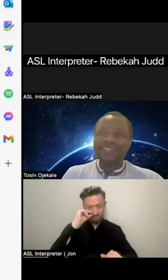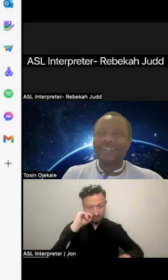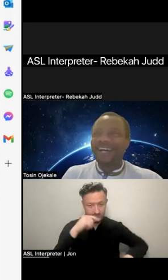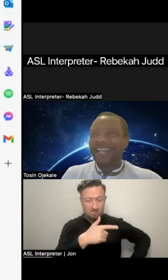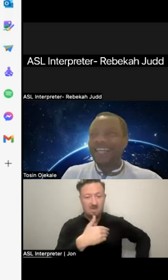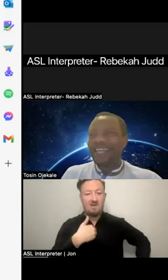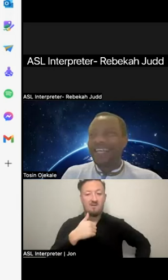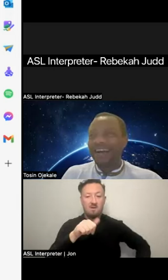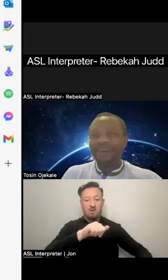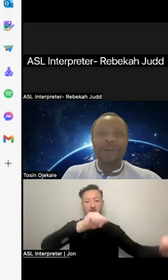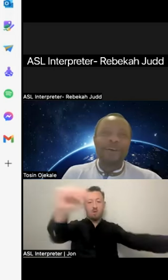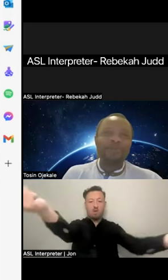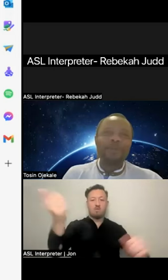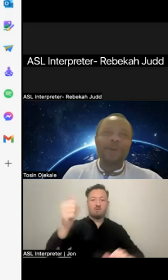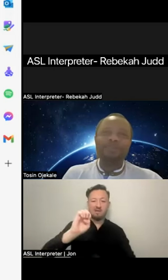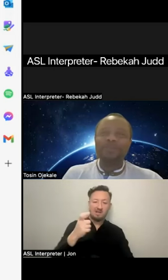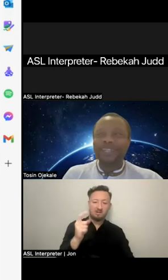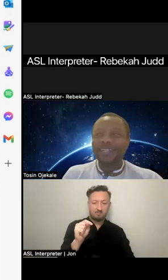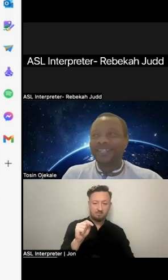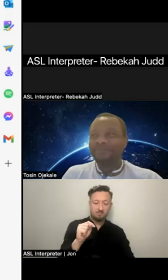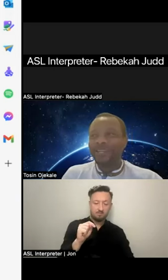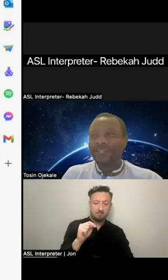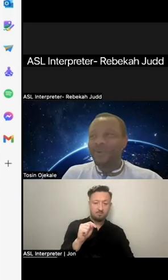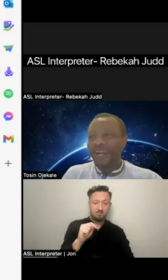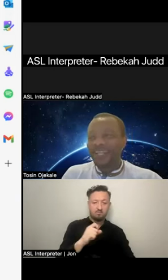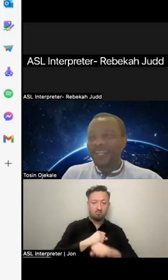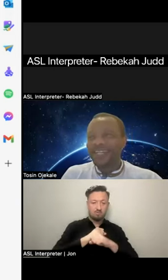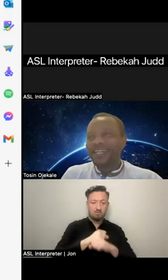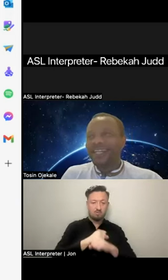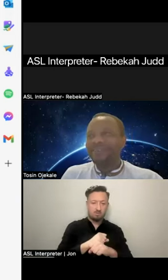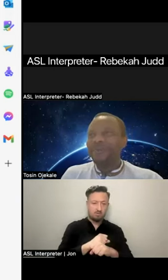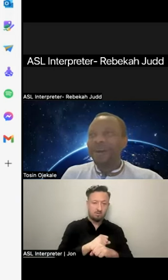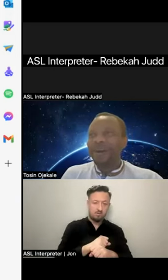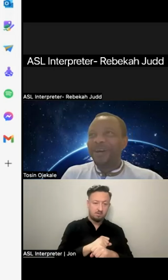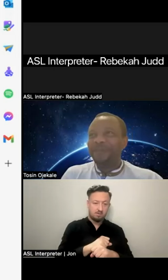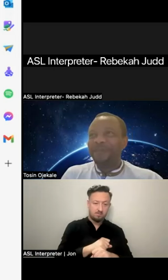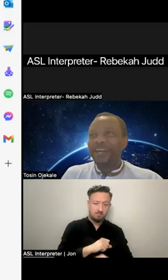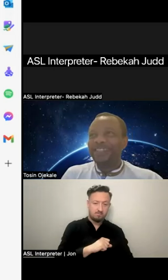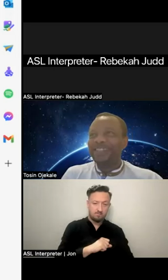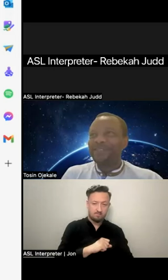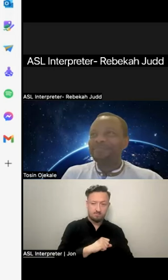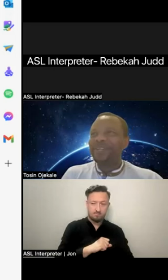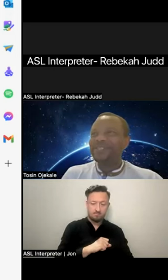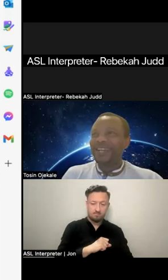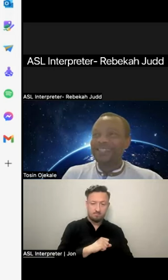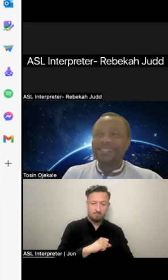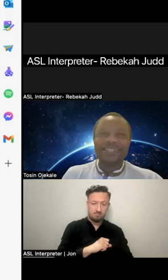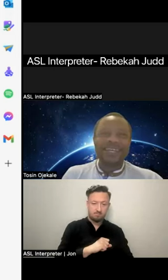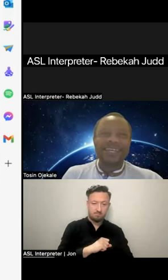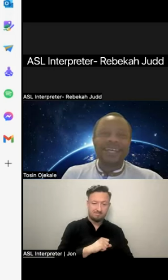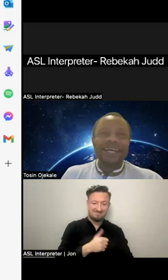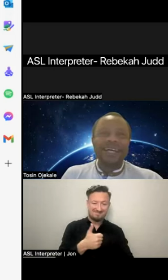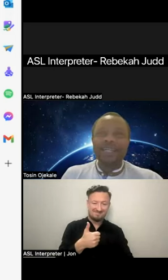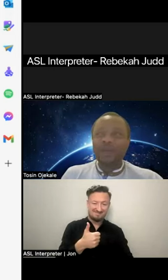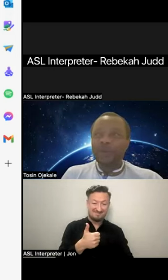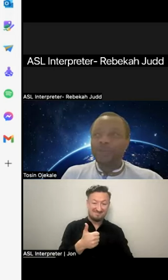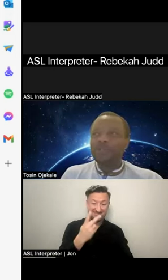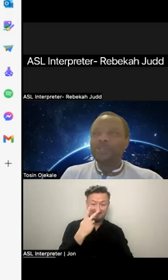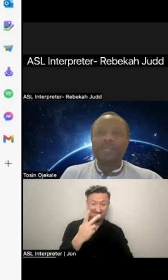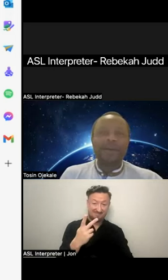extensions and they are properly protected, please go ahead. But apart from that, just make sure that